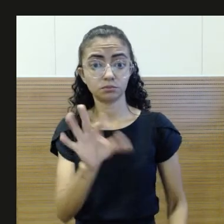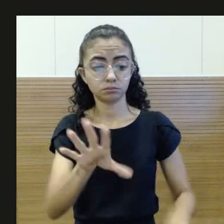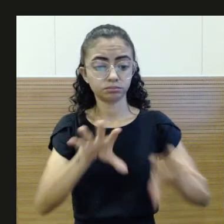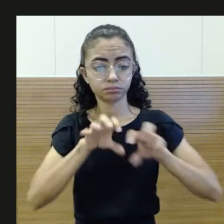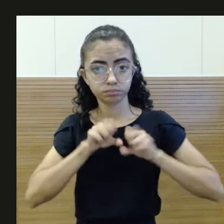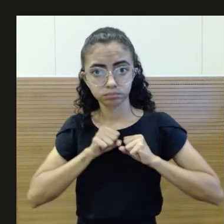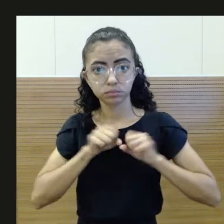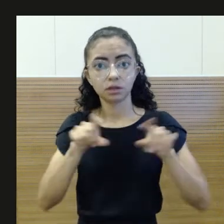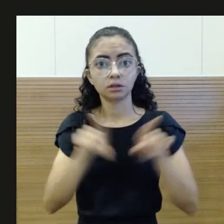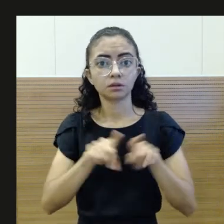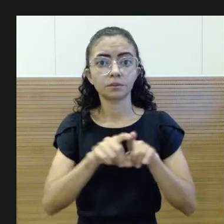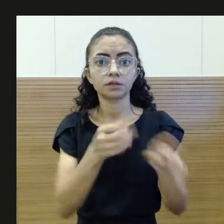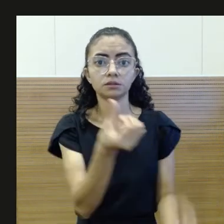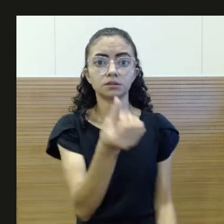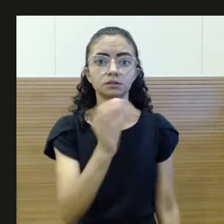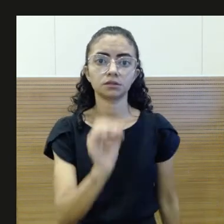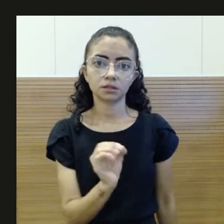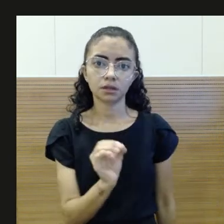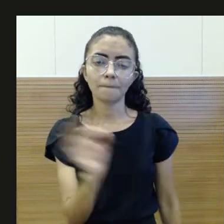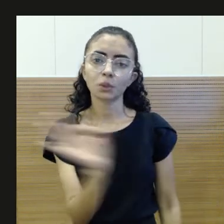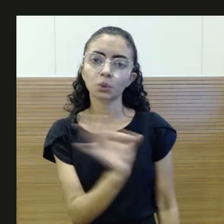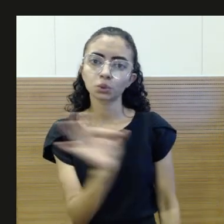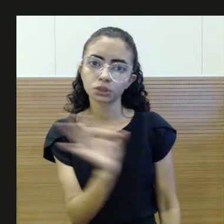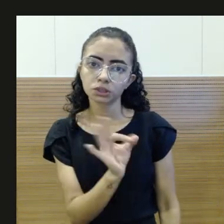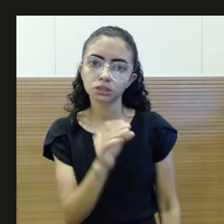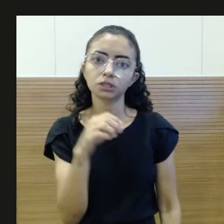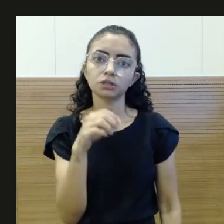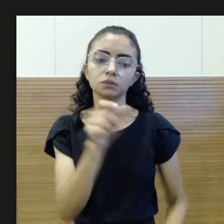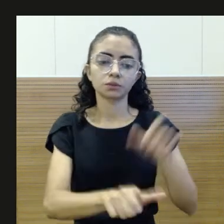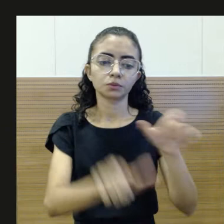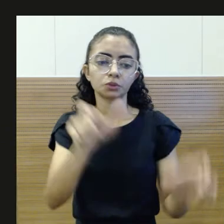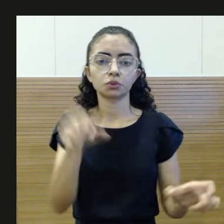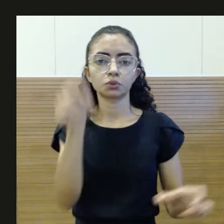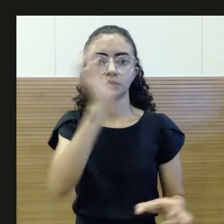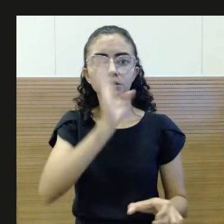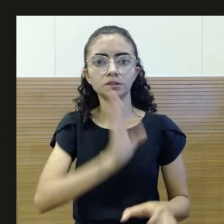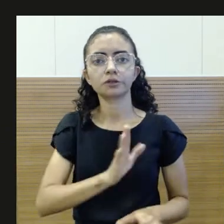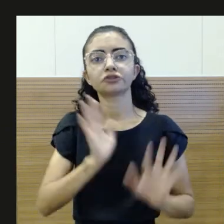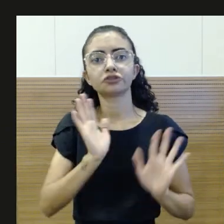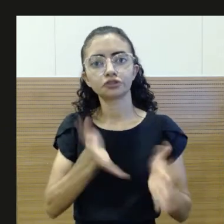interest, and the use of the best scientific evidences available.